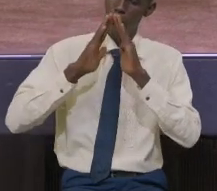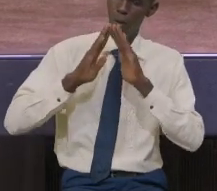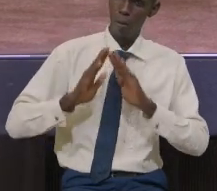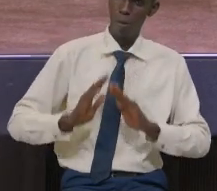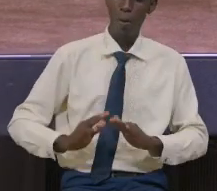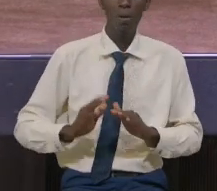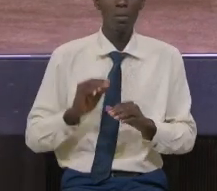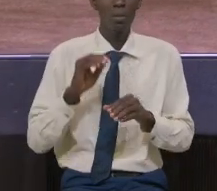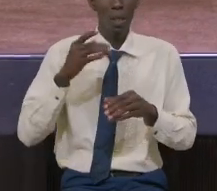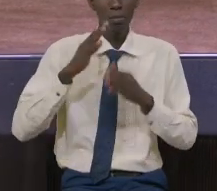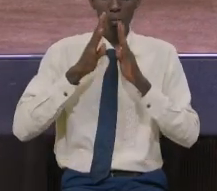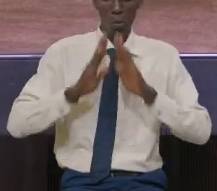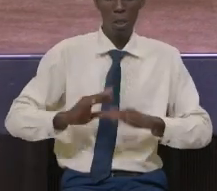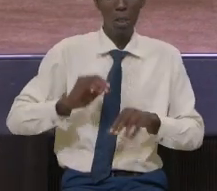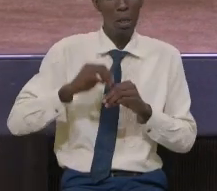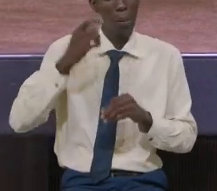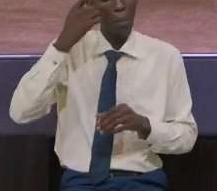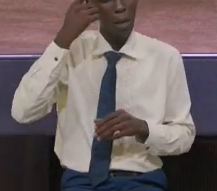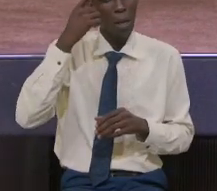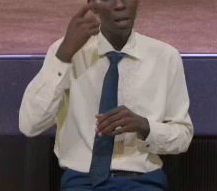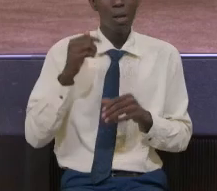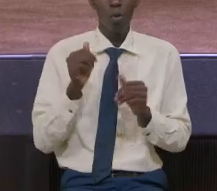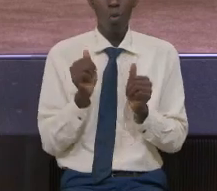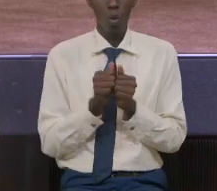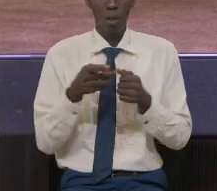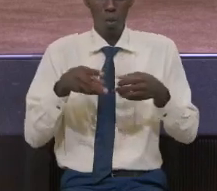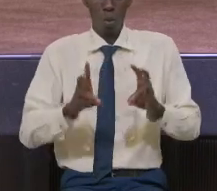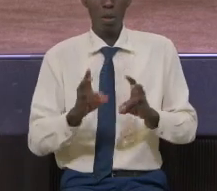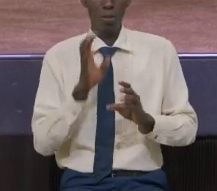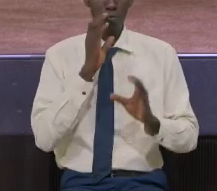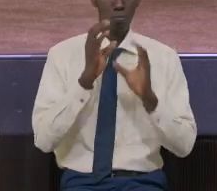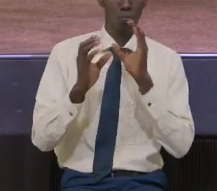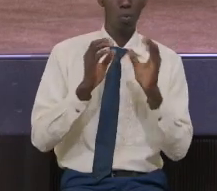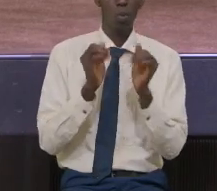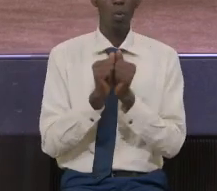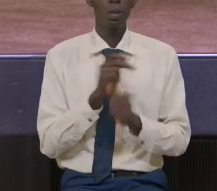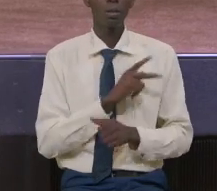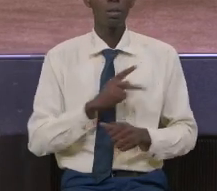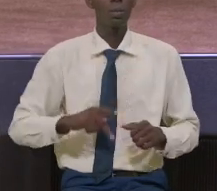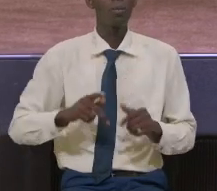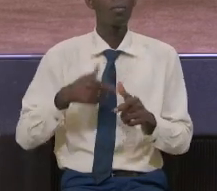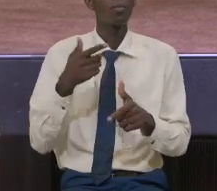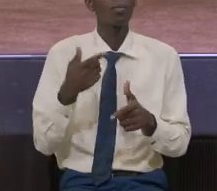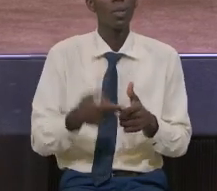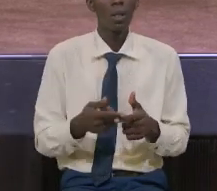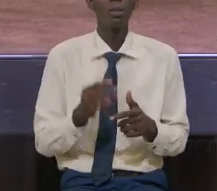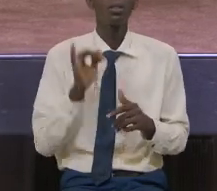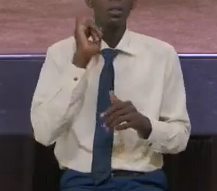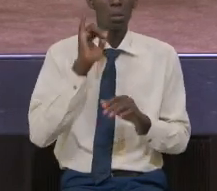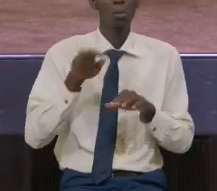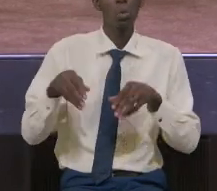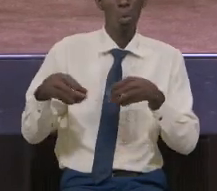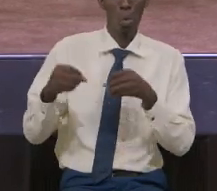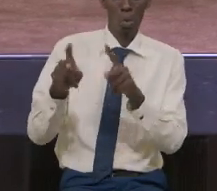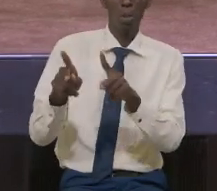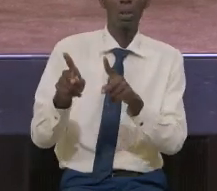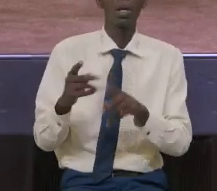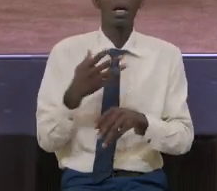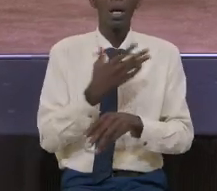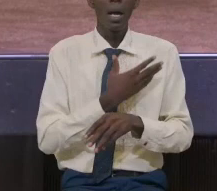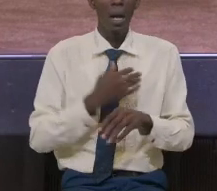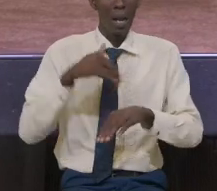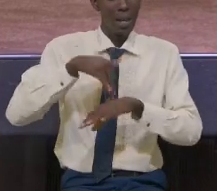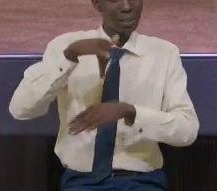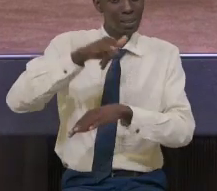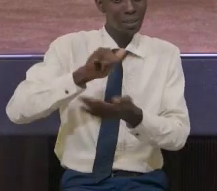and the rest of mind with which he approached him. And so he gave him time. That night, the Lord revealed